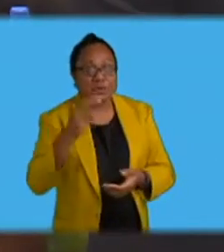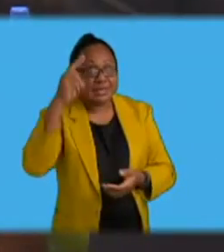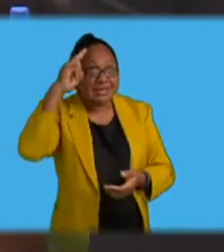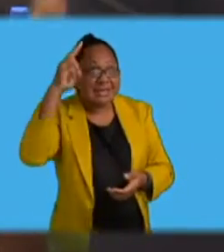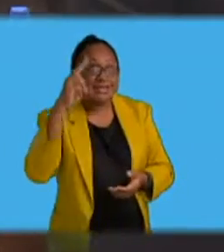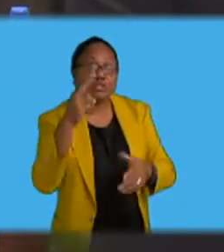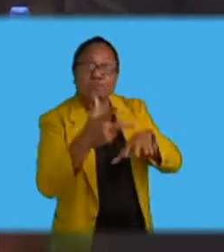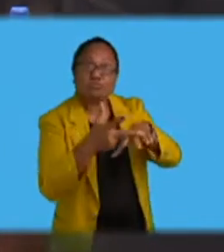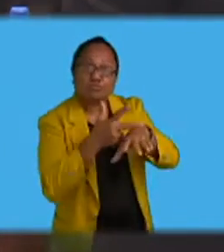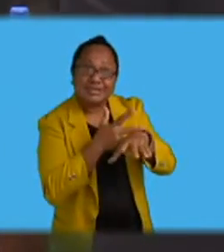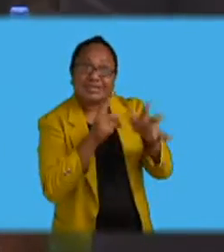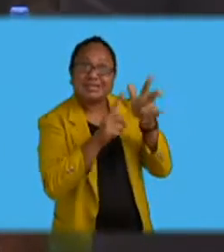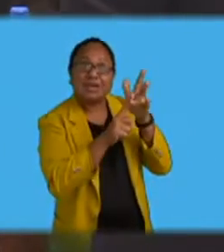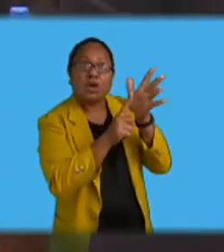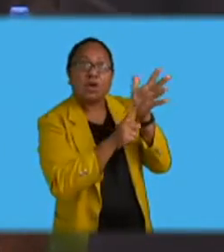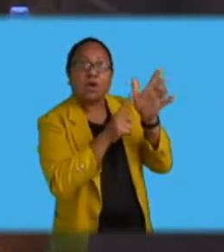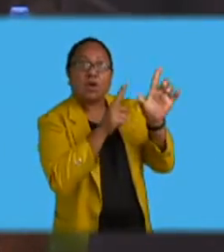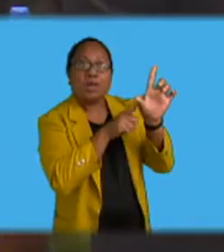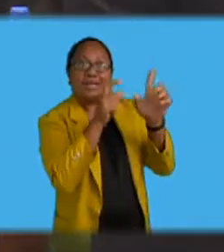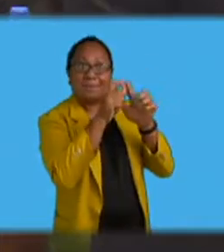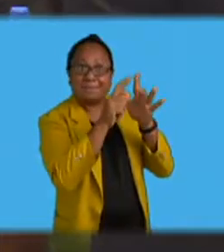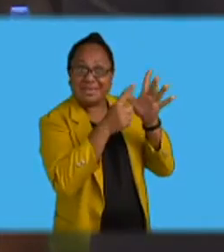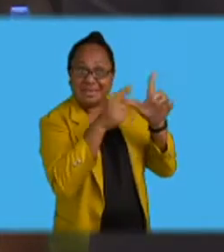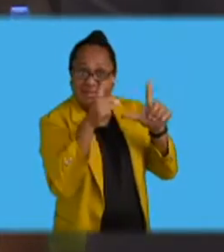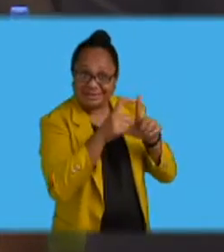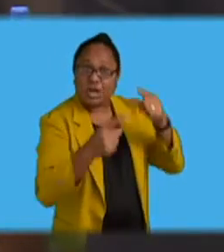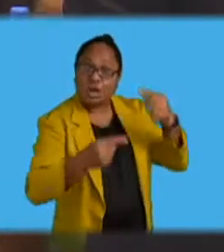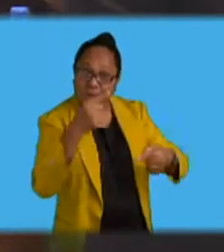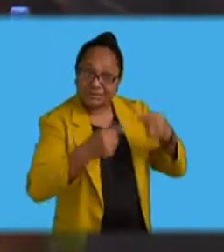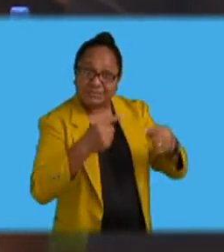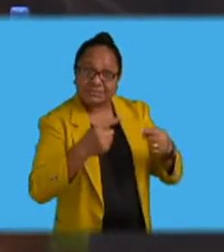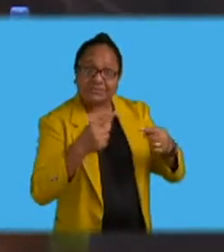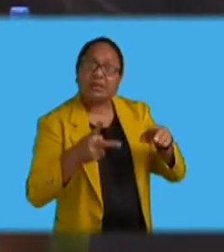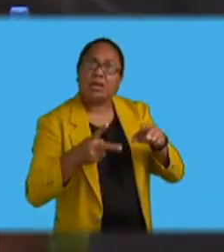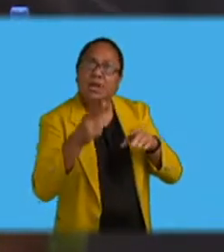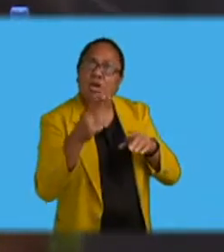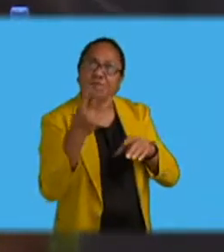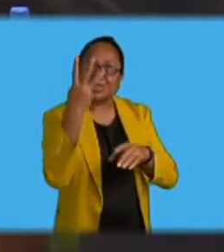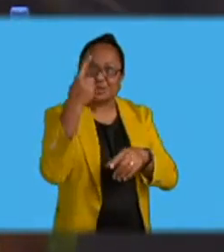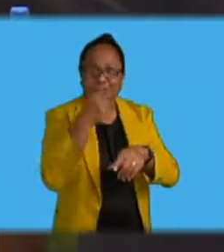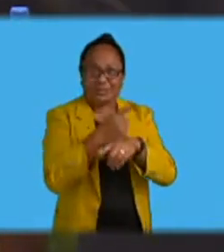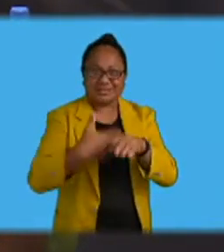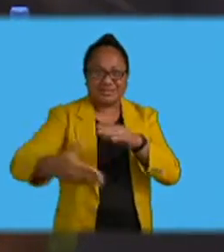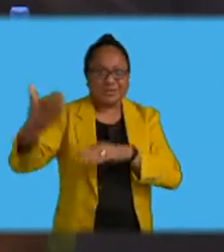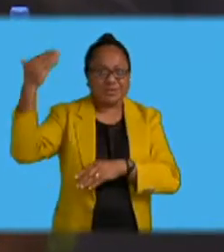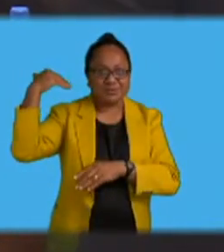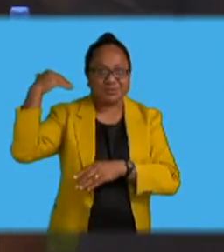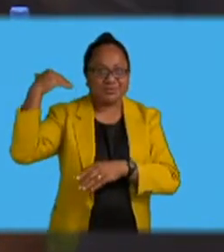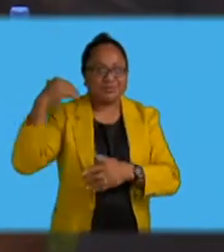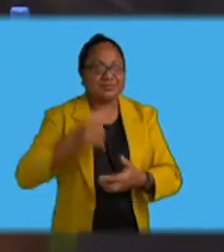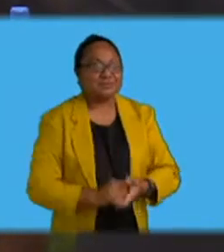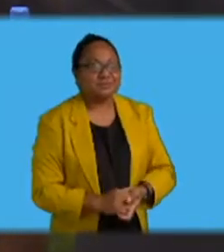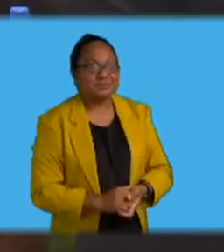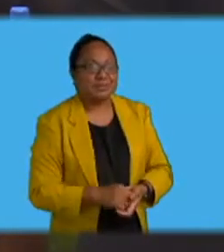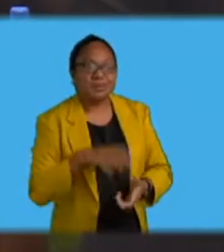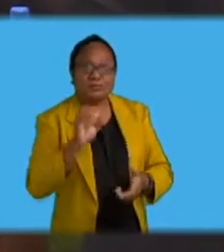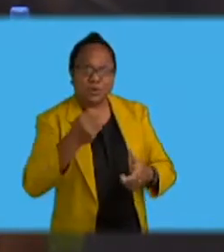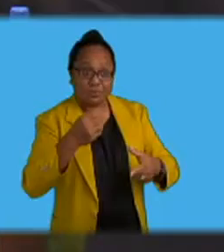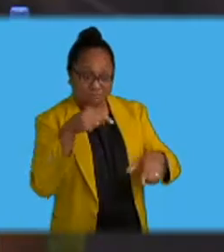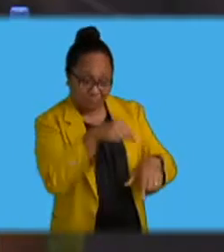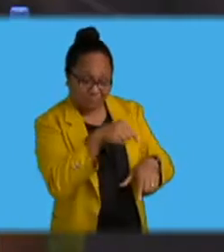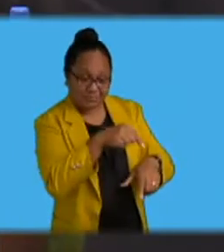Olympiad competition was launched about 3 weeks ago. This competition